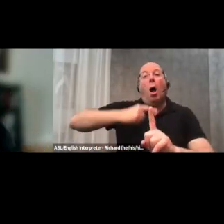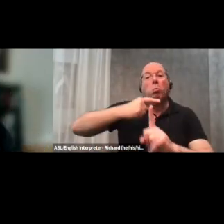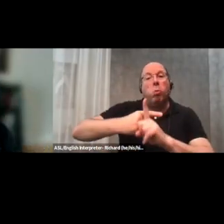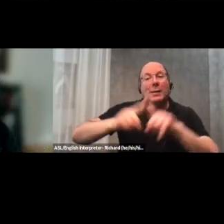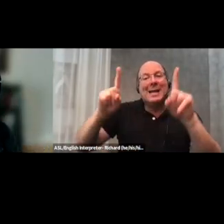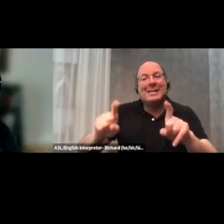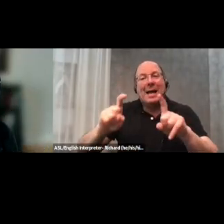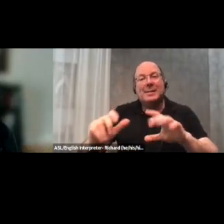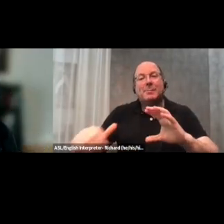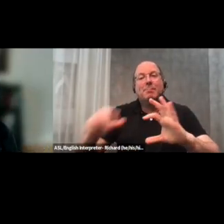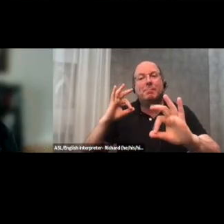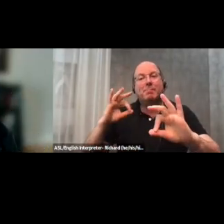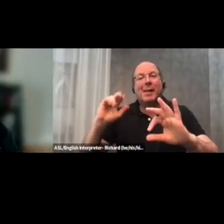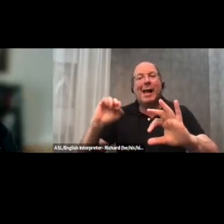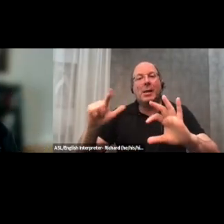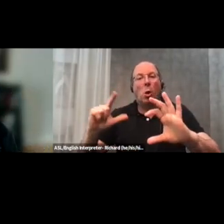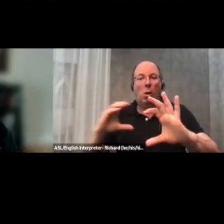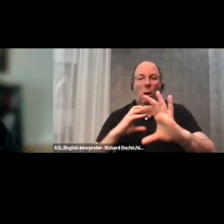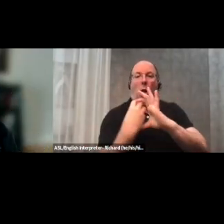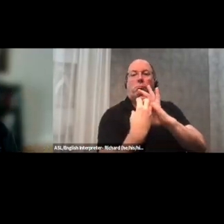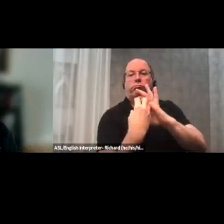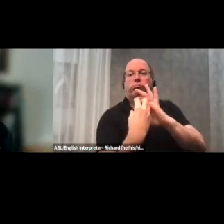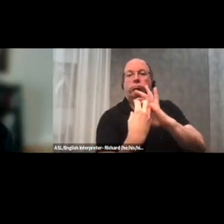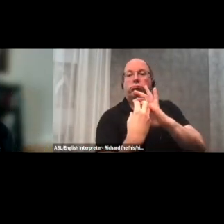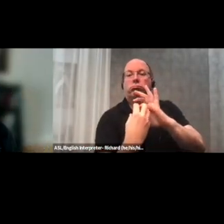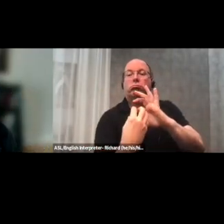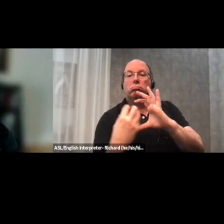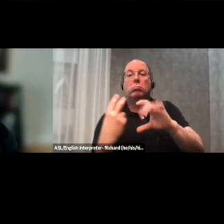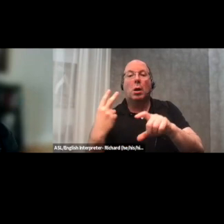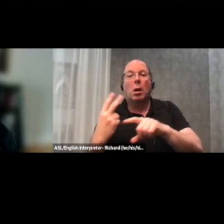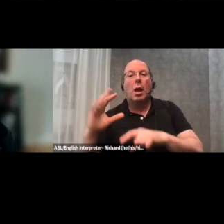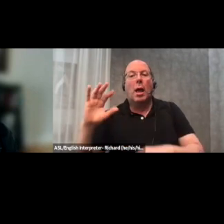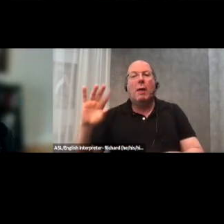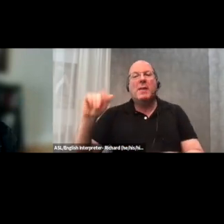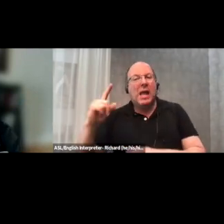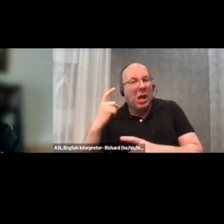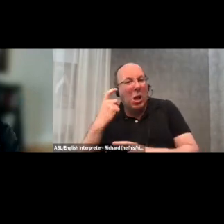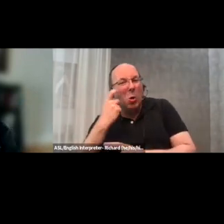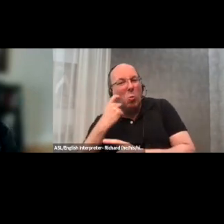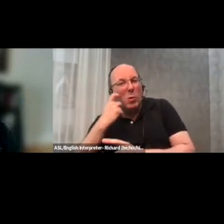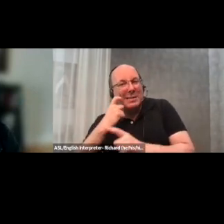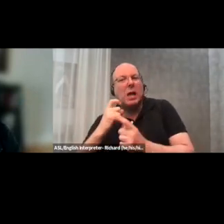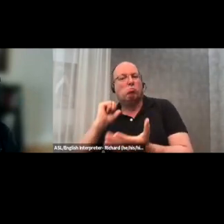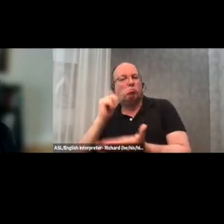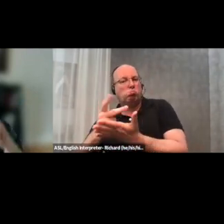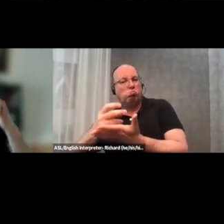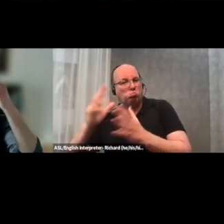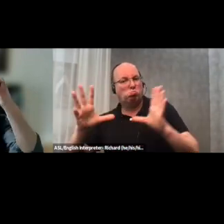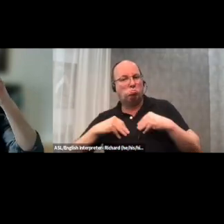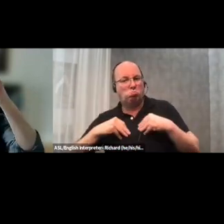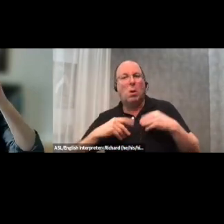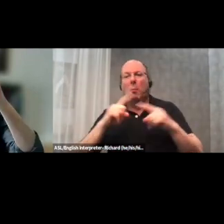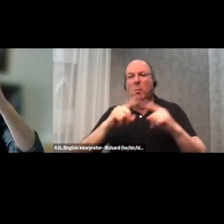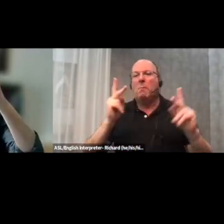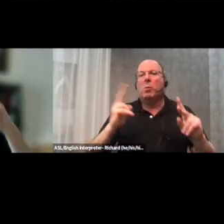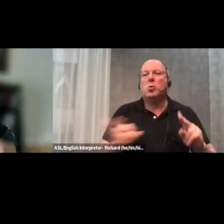recently approved by the FDA, but it's been an off-label use for quite a while. So it's just good to know that this